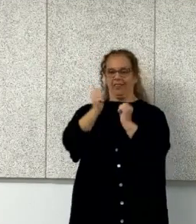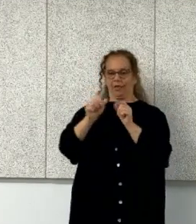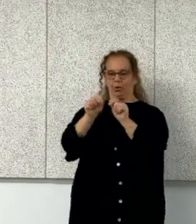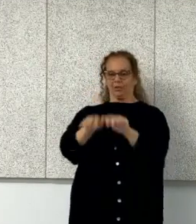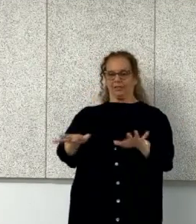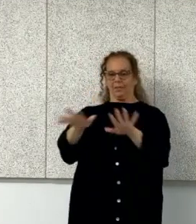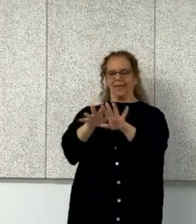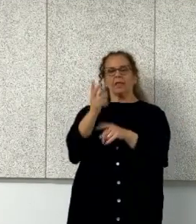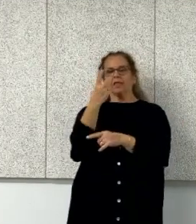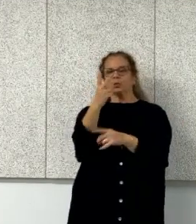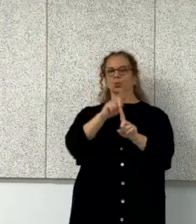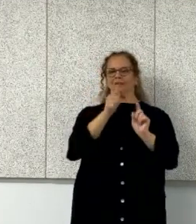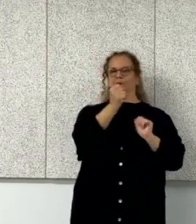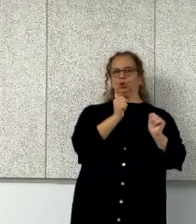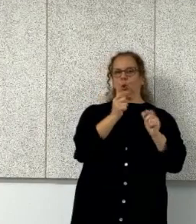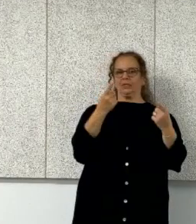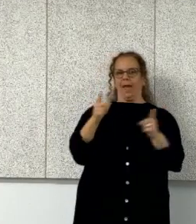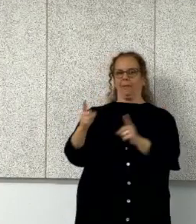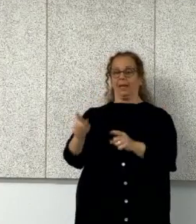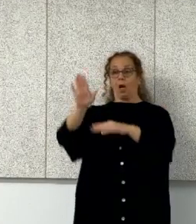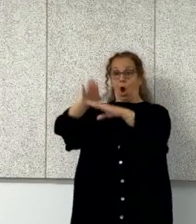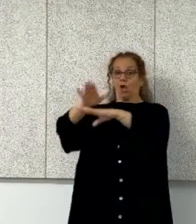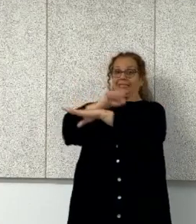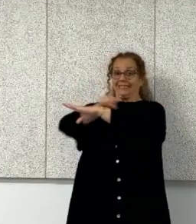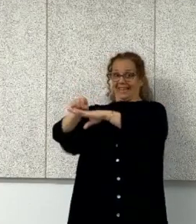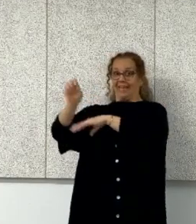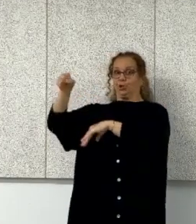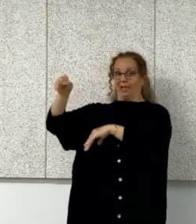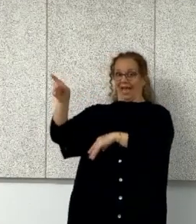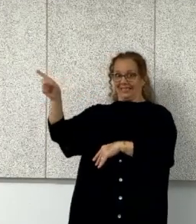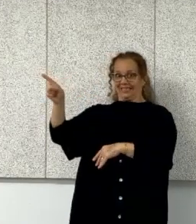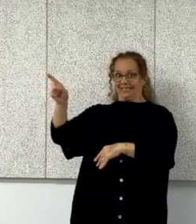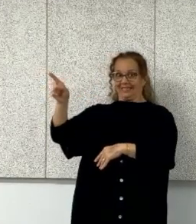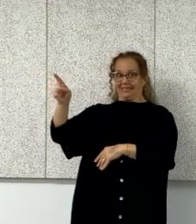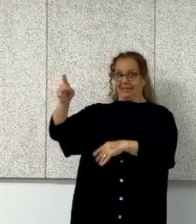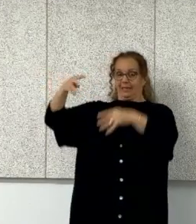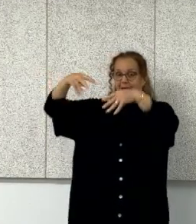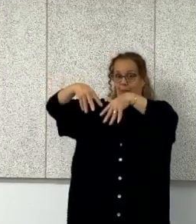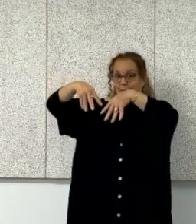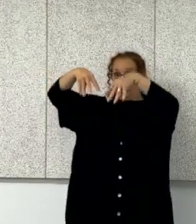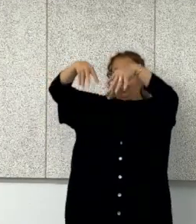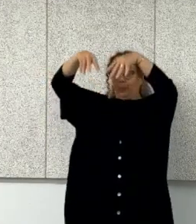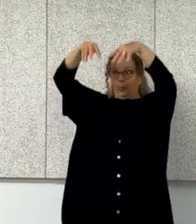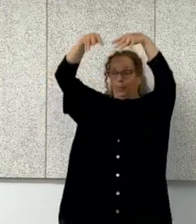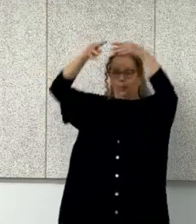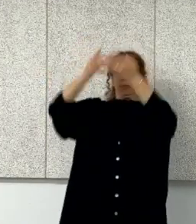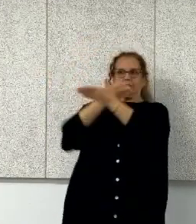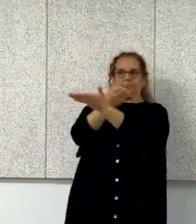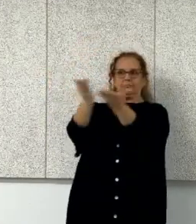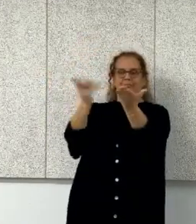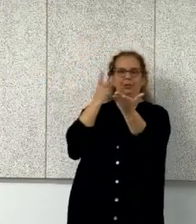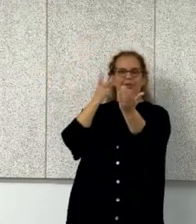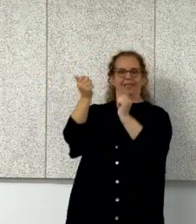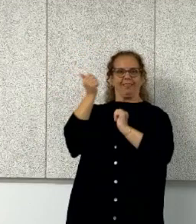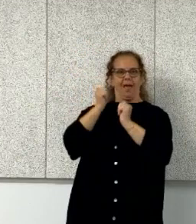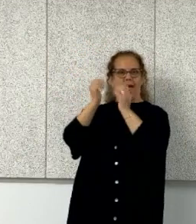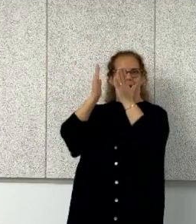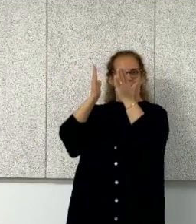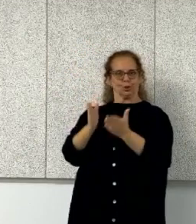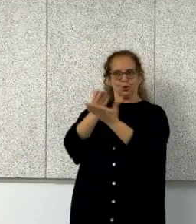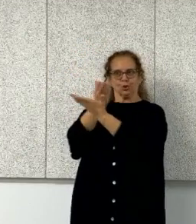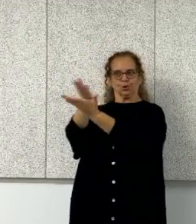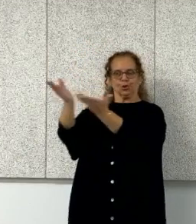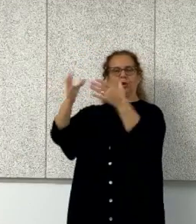two shows going on. There's the show that is happening on a stage, and a curtain comes up, and there are actors in that performance, and they're, you know,